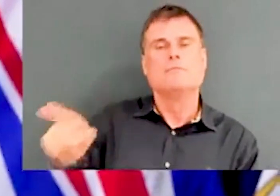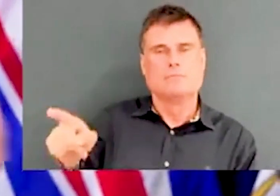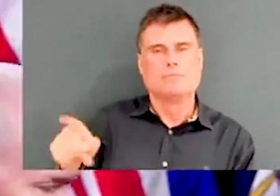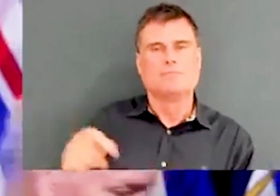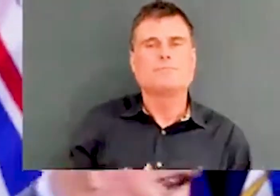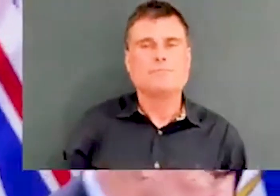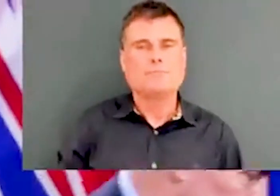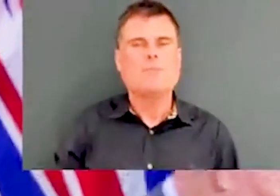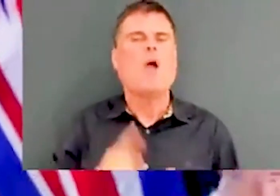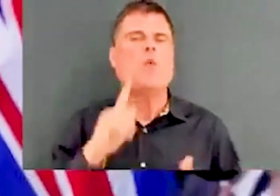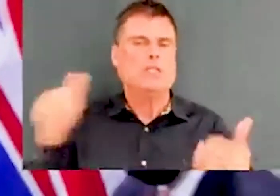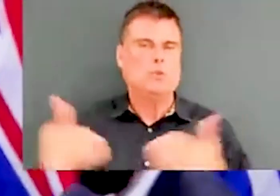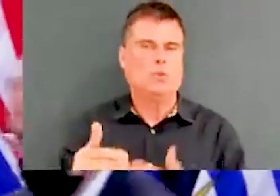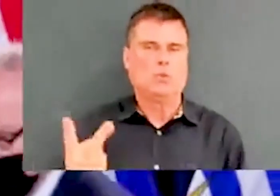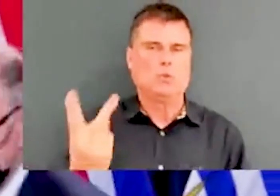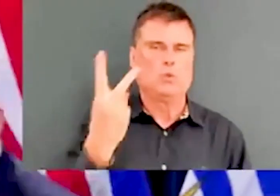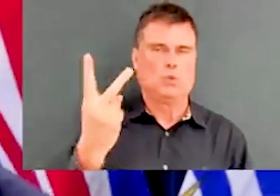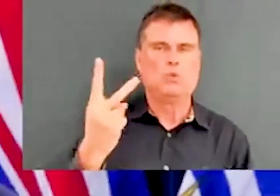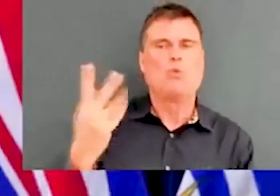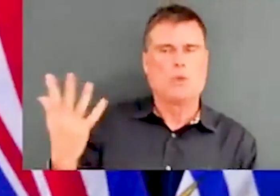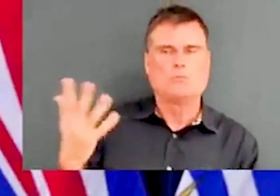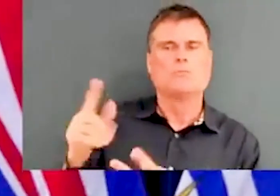Thank you very much.